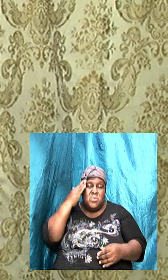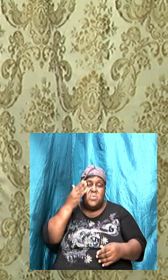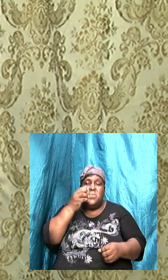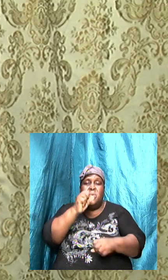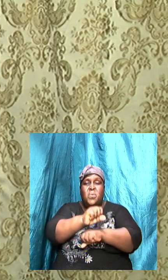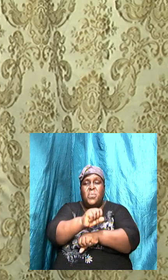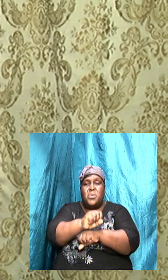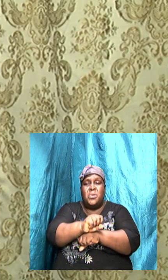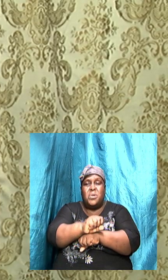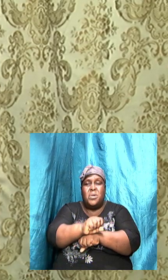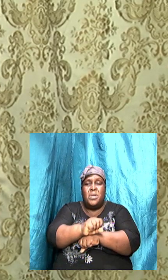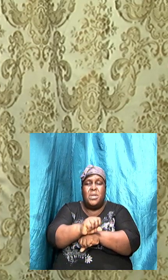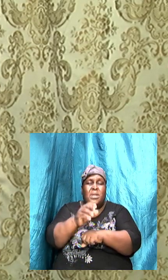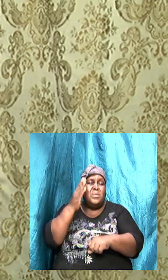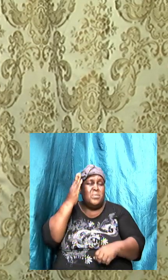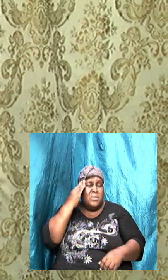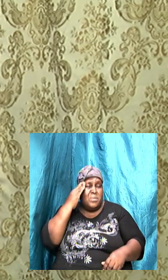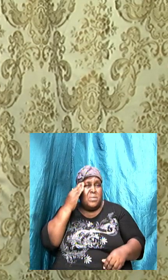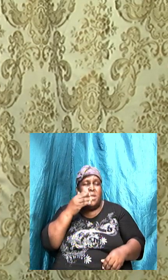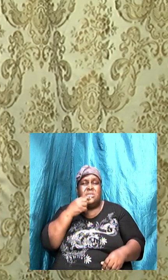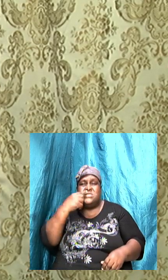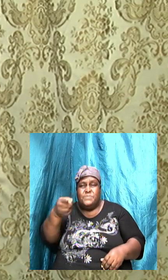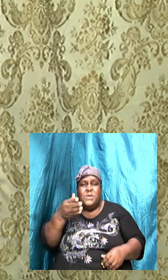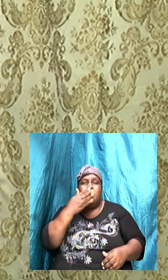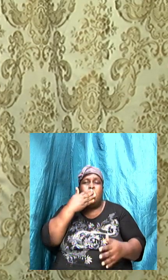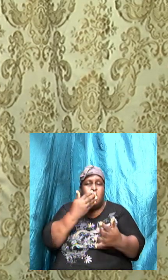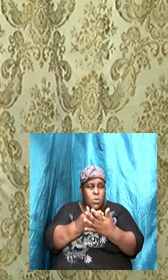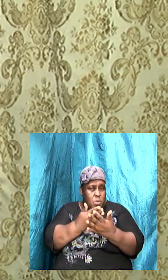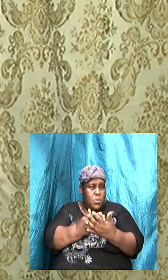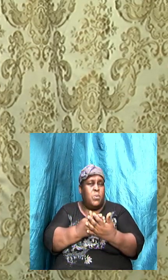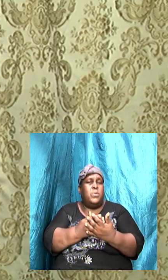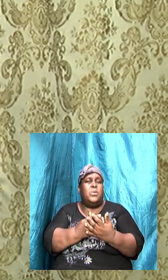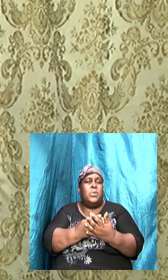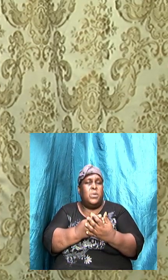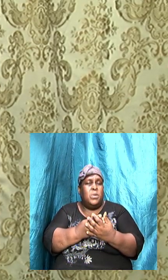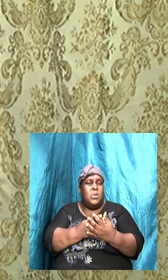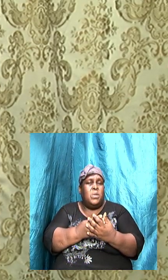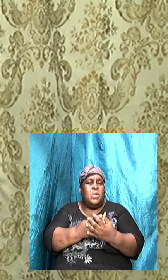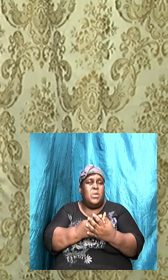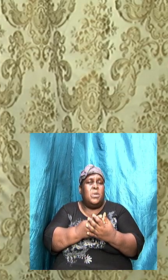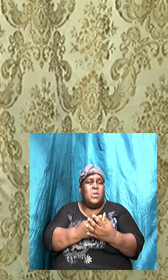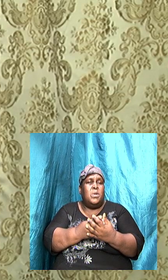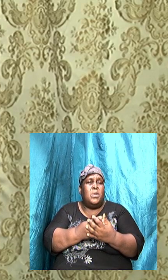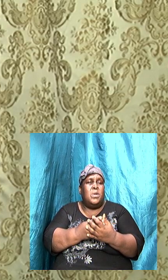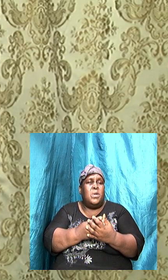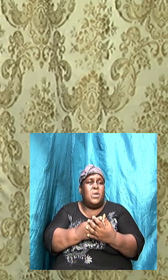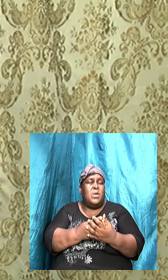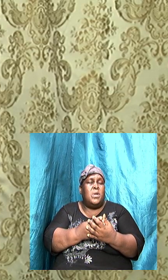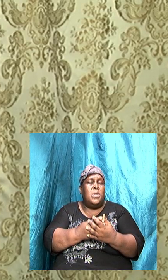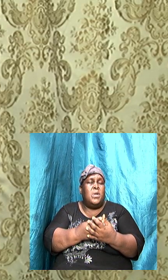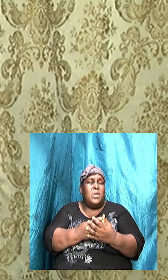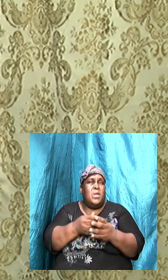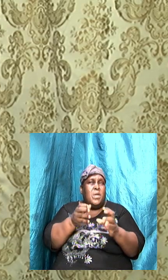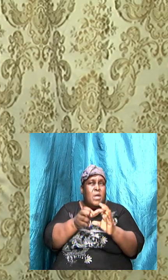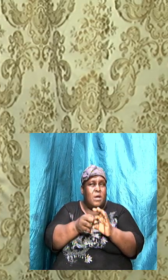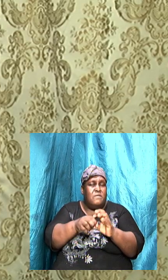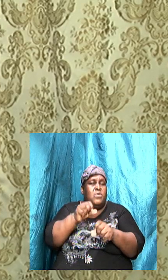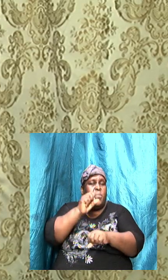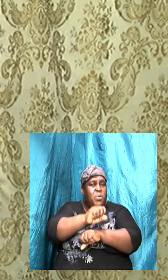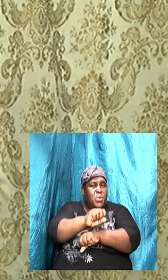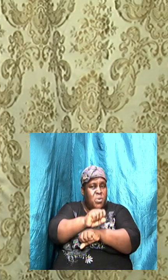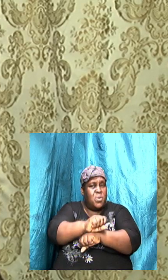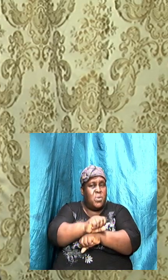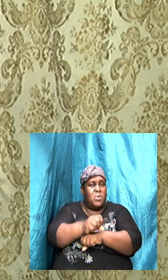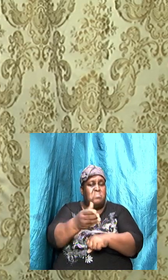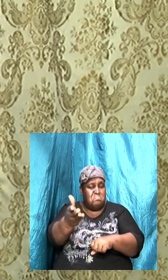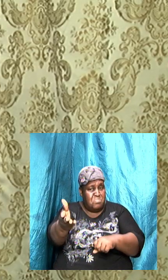And he recognized and he commended for the zeal with which they carried out the works that they were